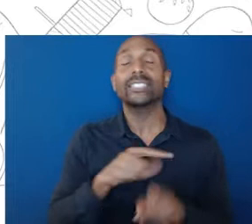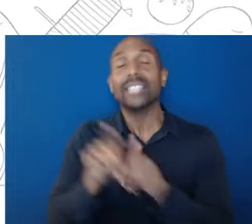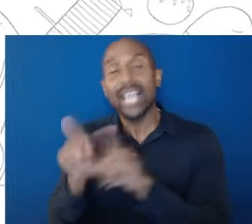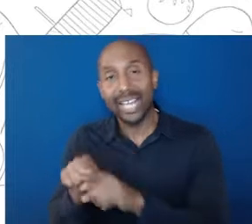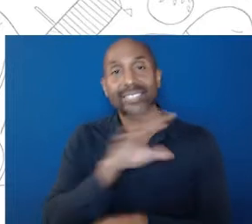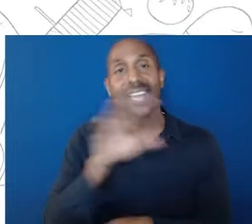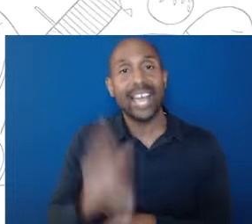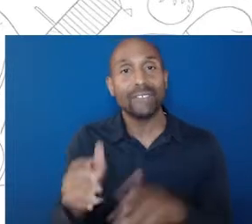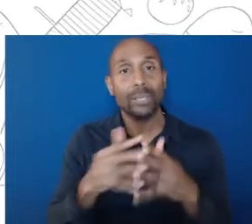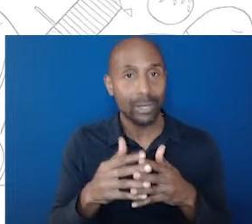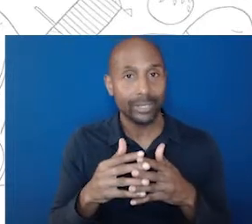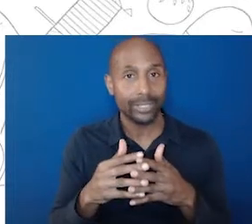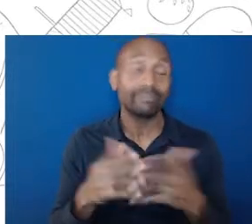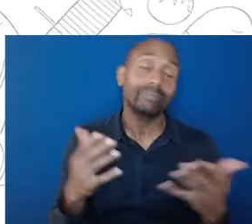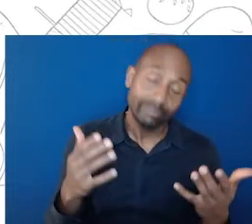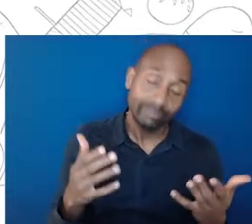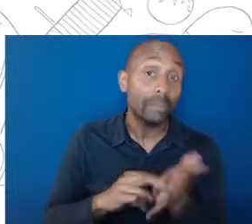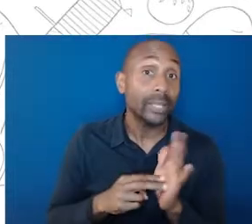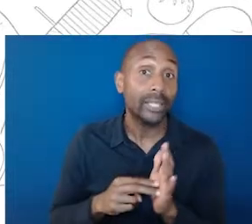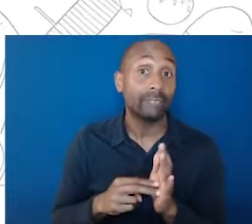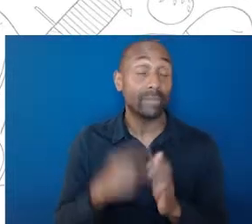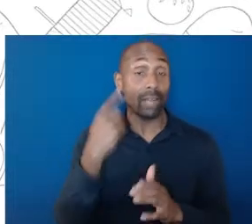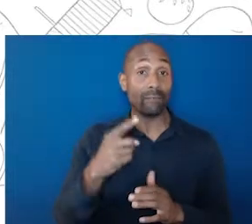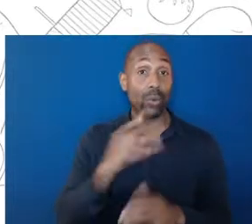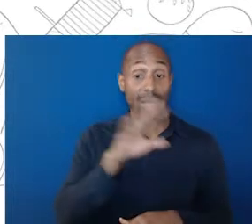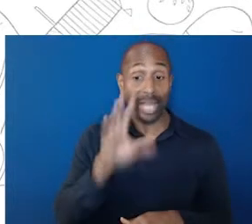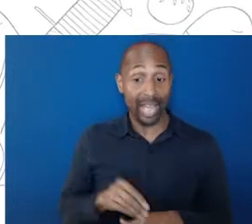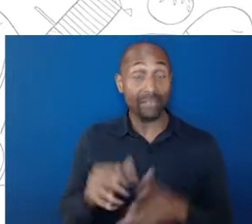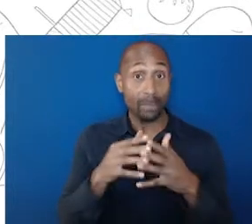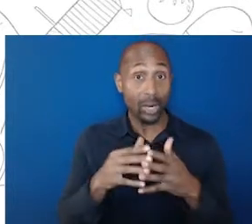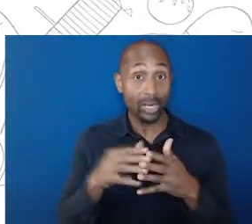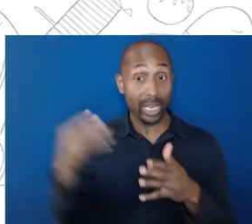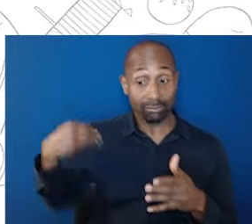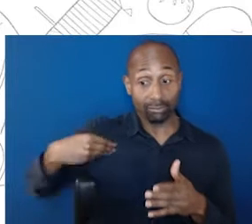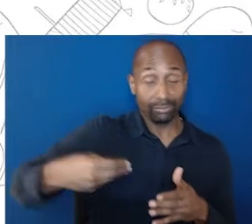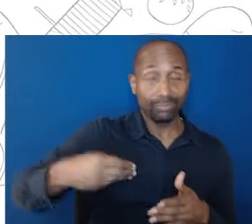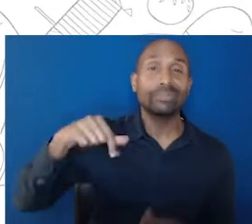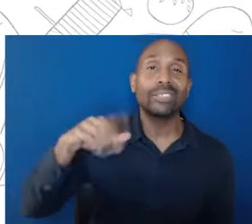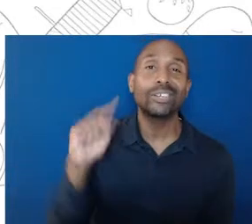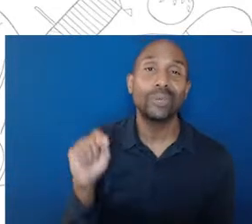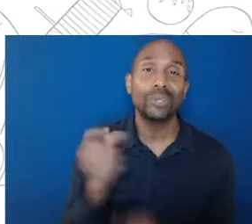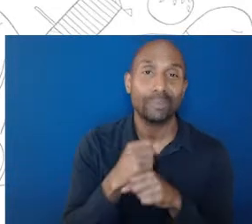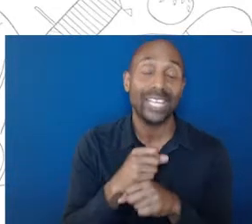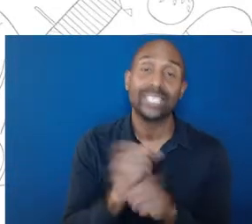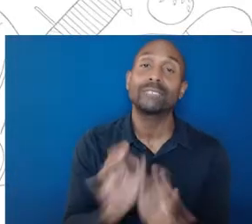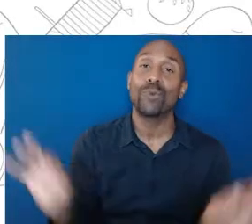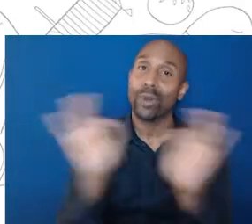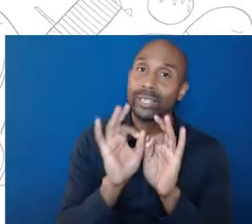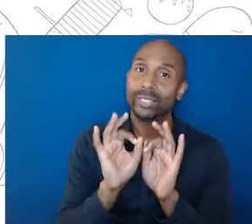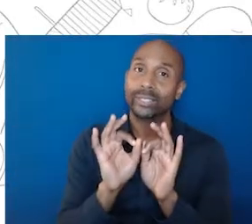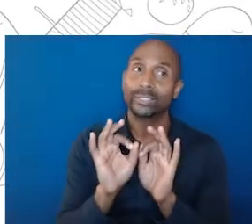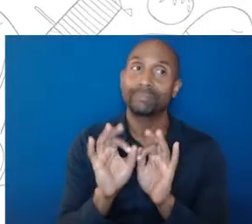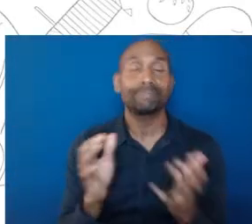important to our traditions. And being able to do that in this group,